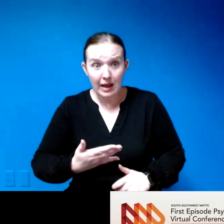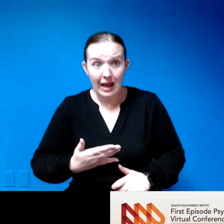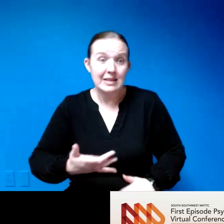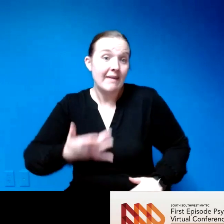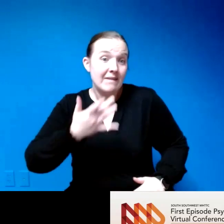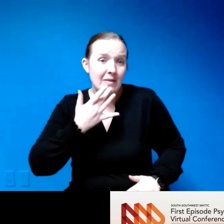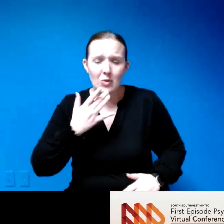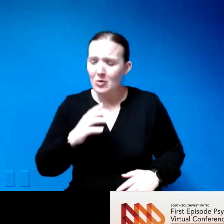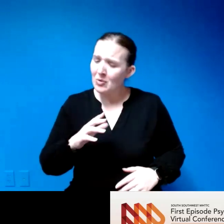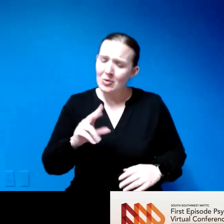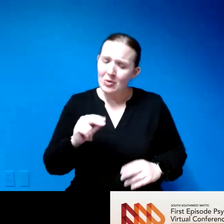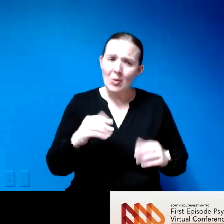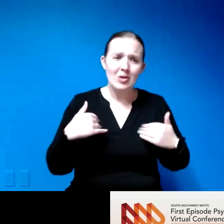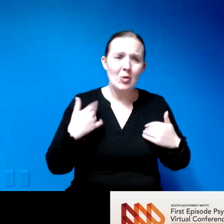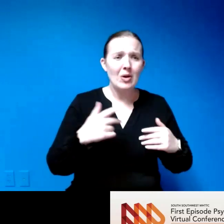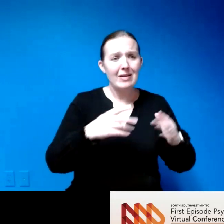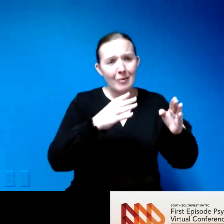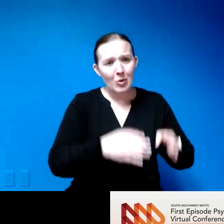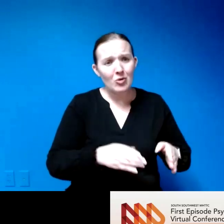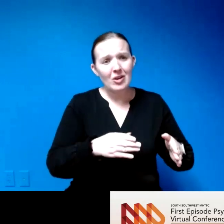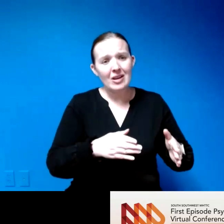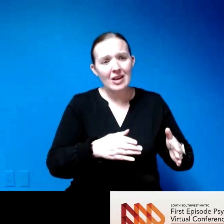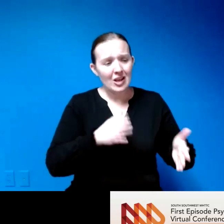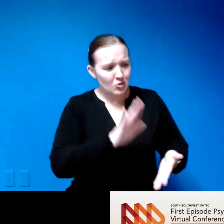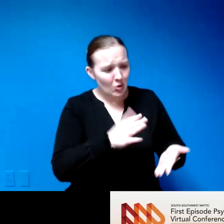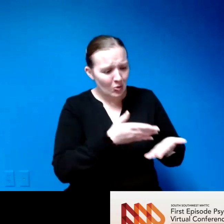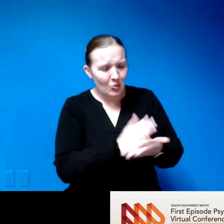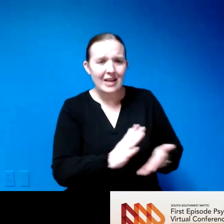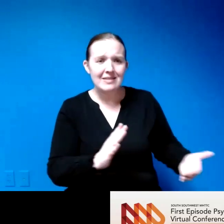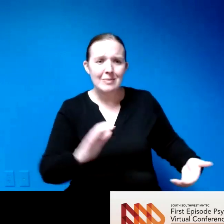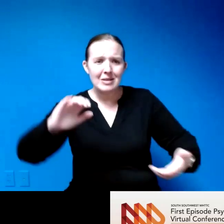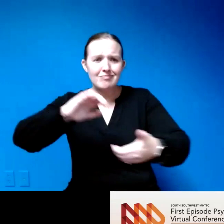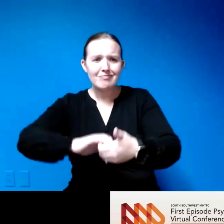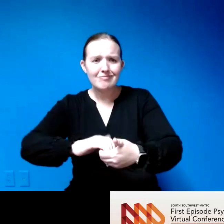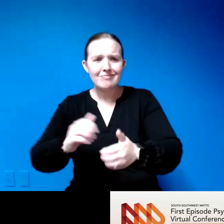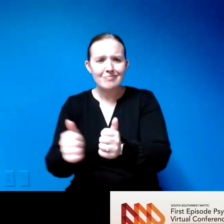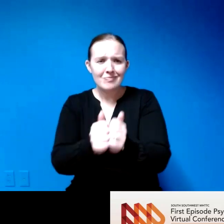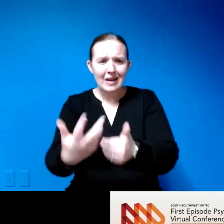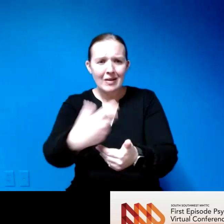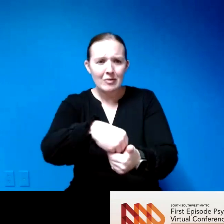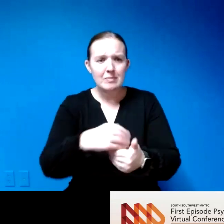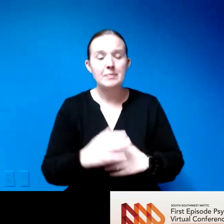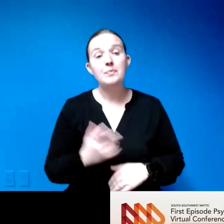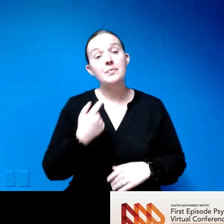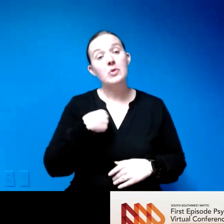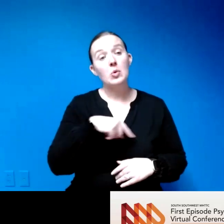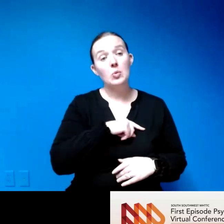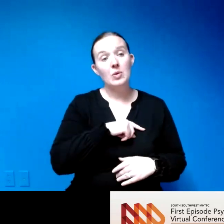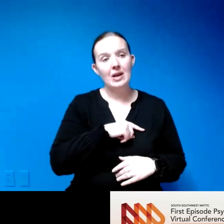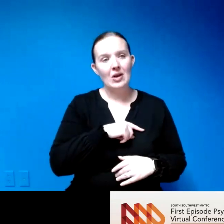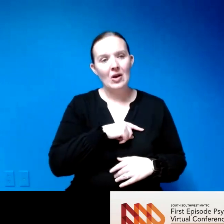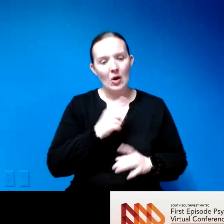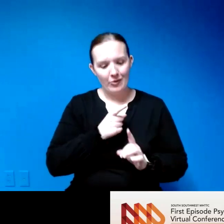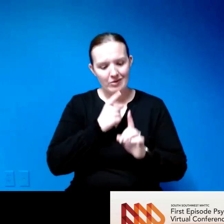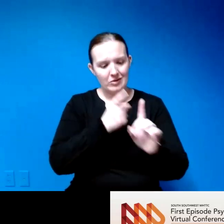right as a young person to be part of all of this. So we are our initial targets, our